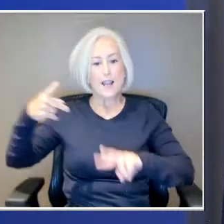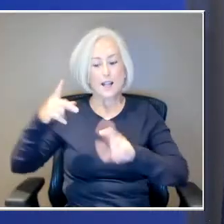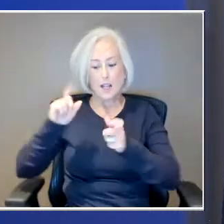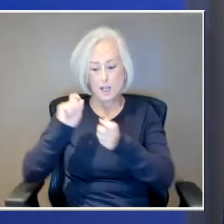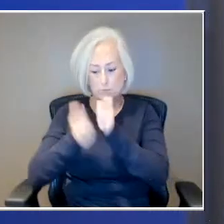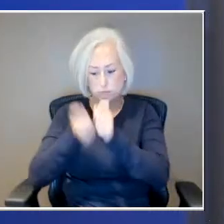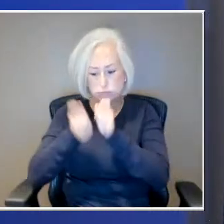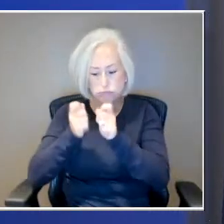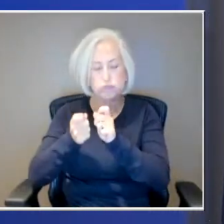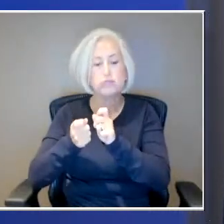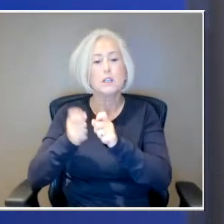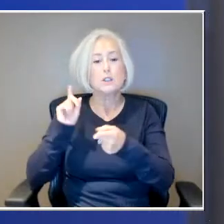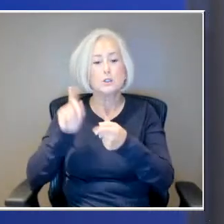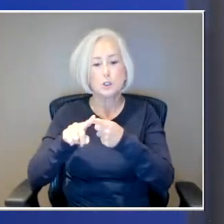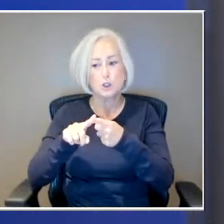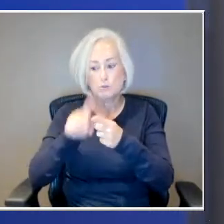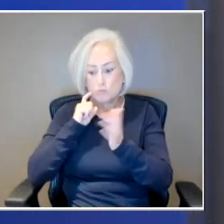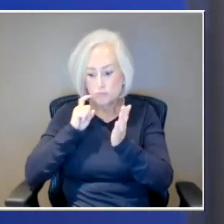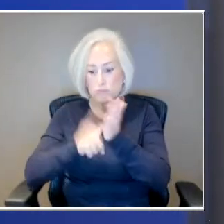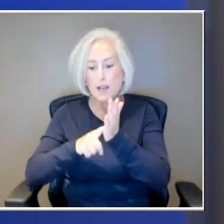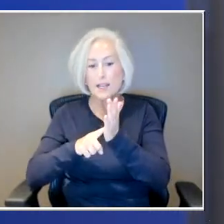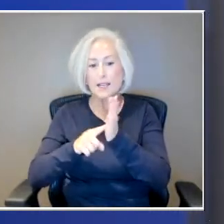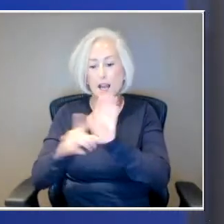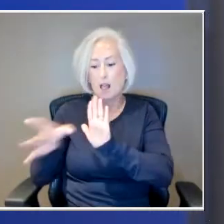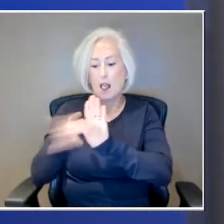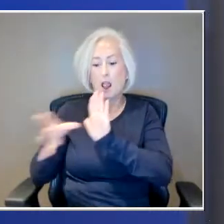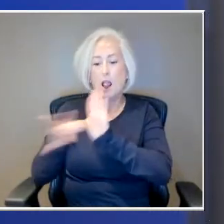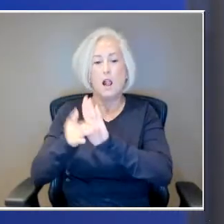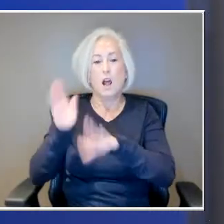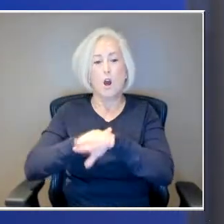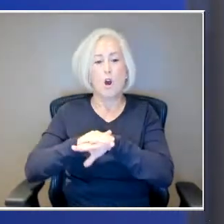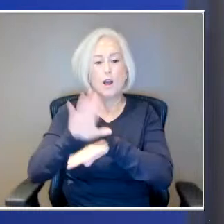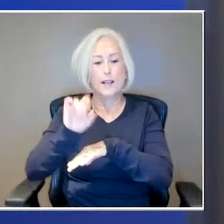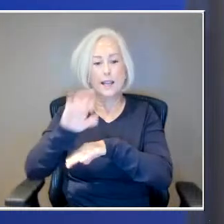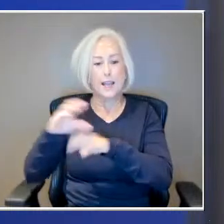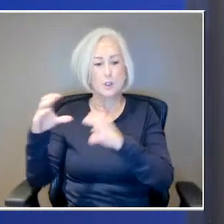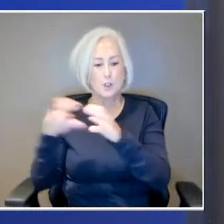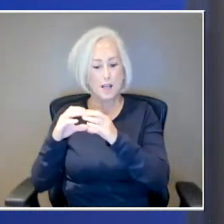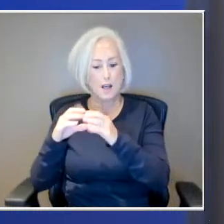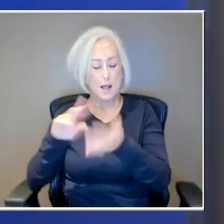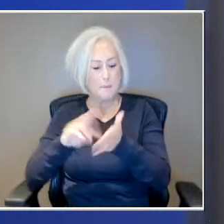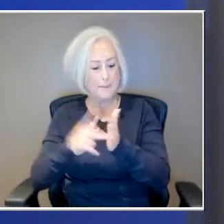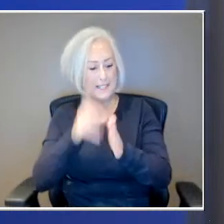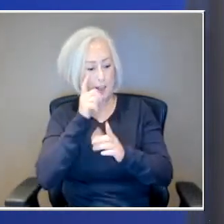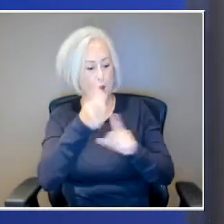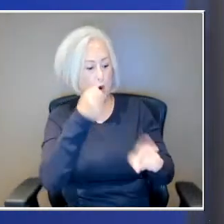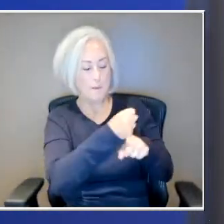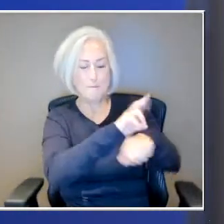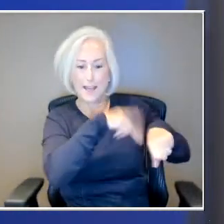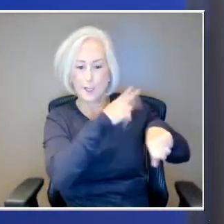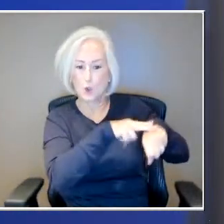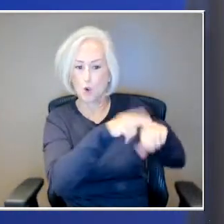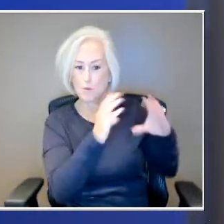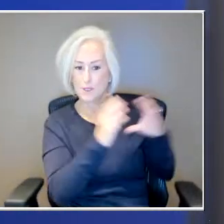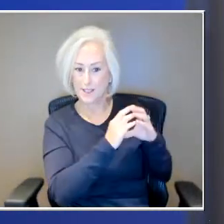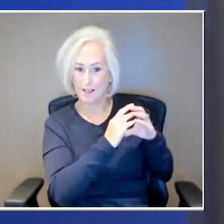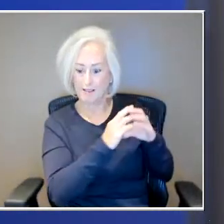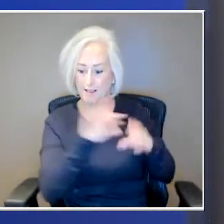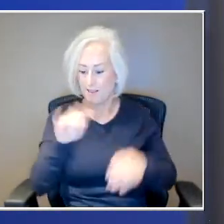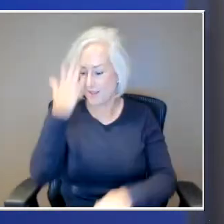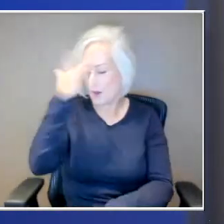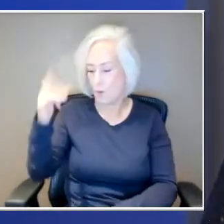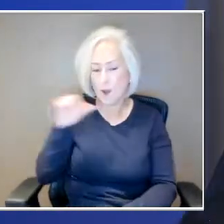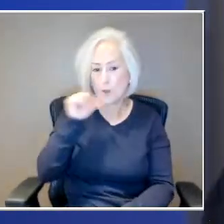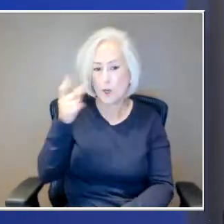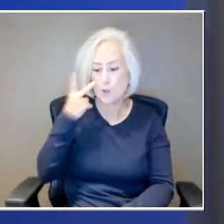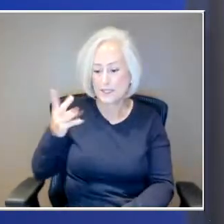on the cancer cell itself. So they don't actually impact normal cells, which is why we don't typically see the side effects